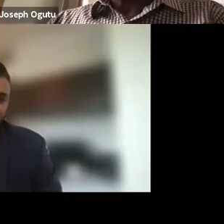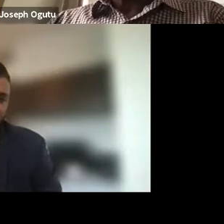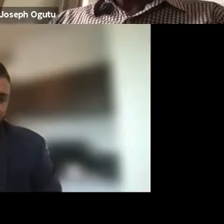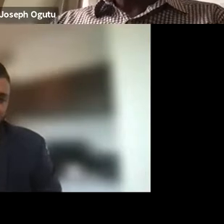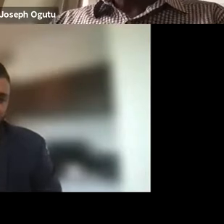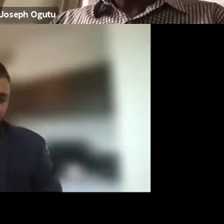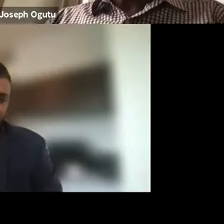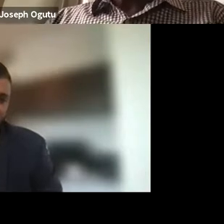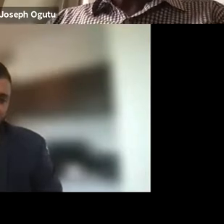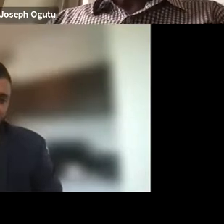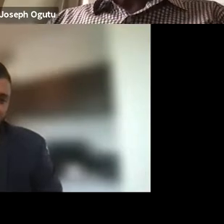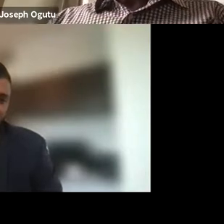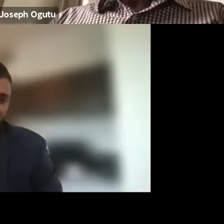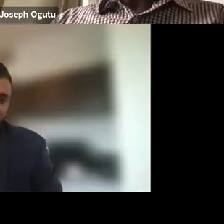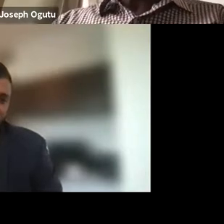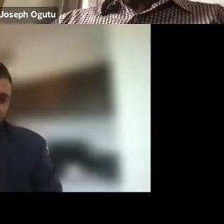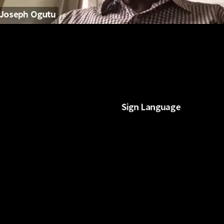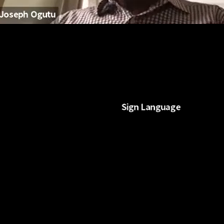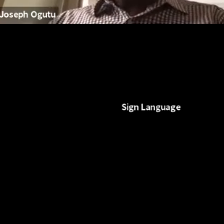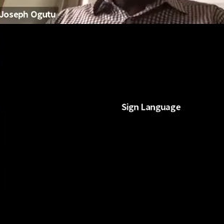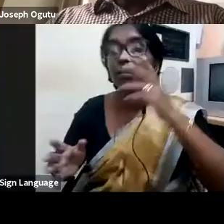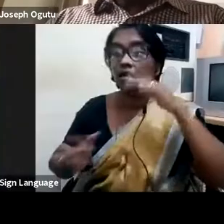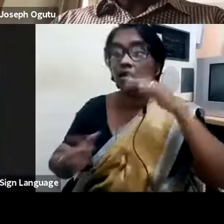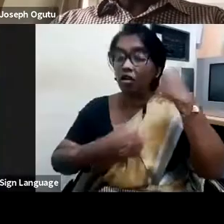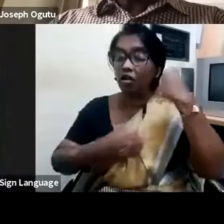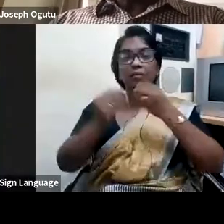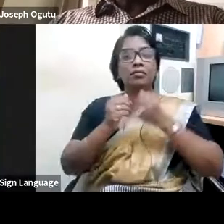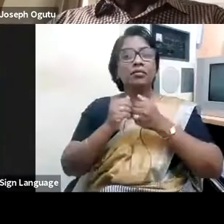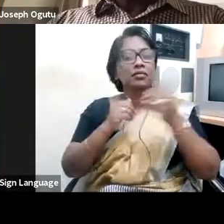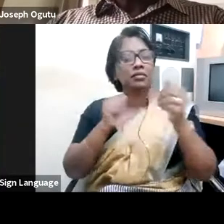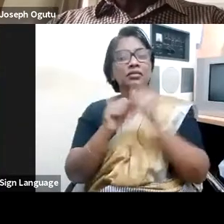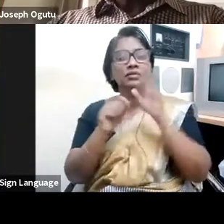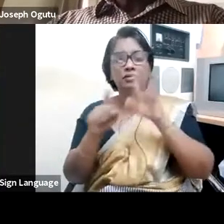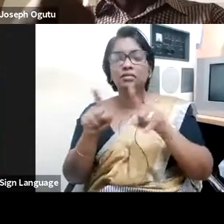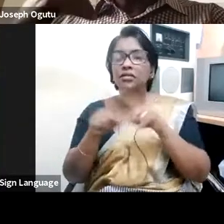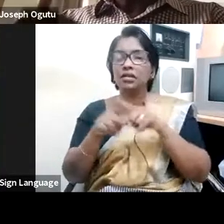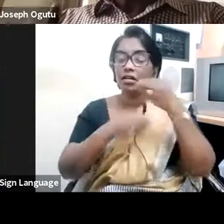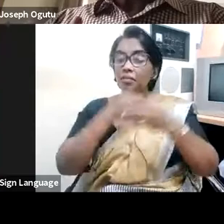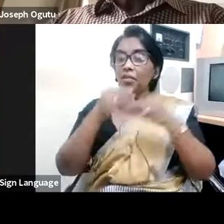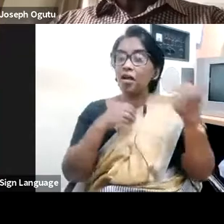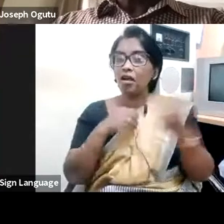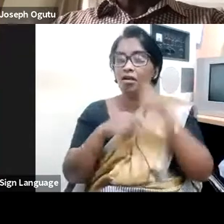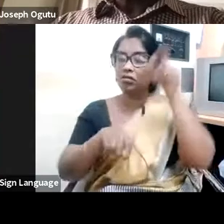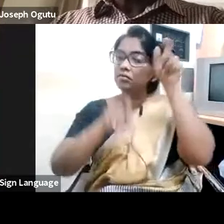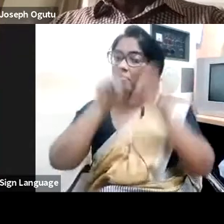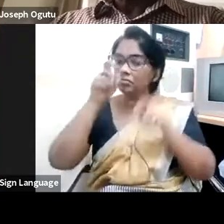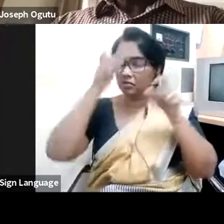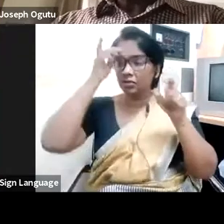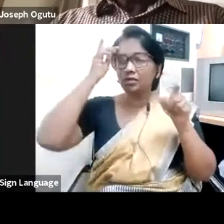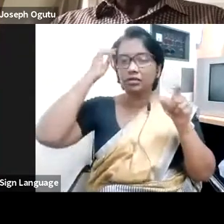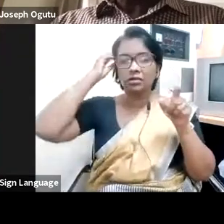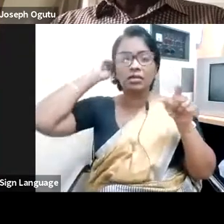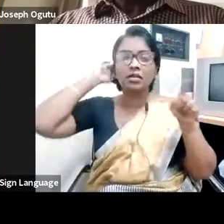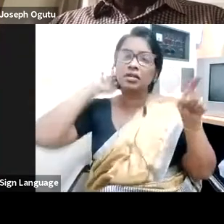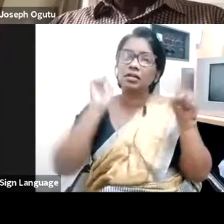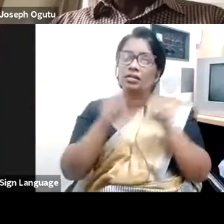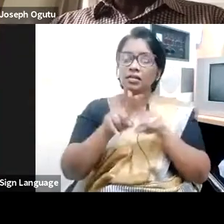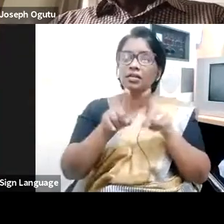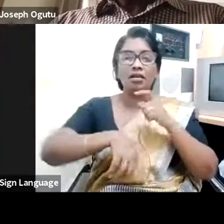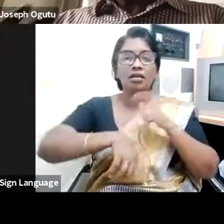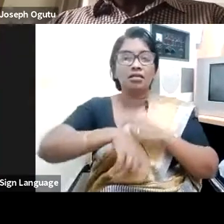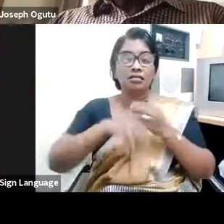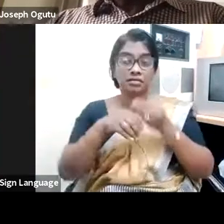globe. What is the benefit of that? They have been able to develop services on top of that platform, services that we're